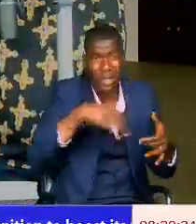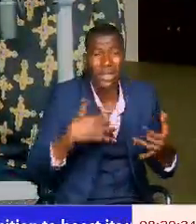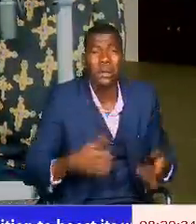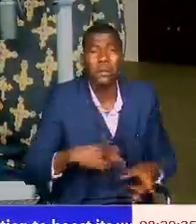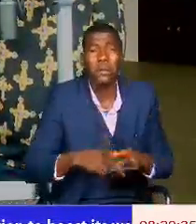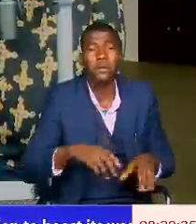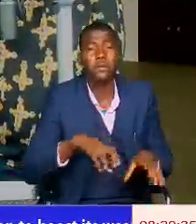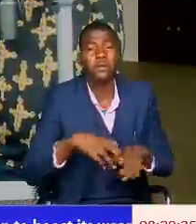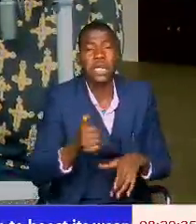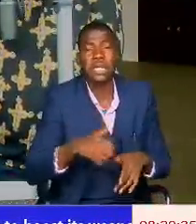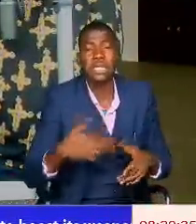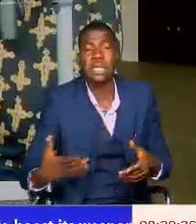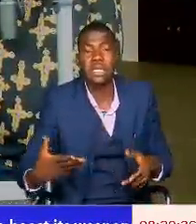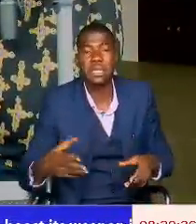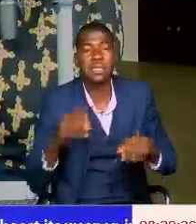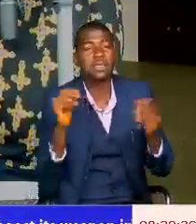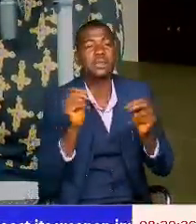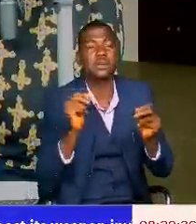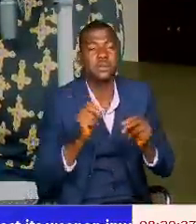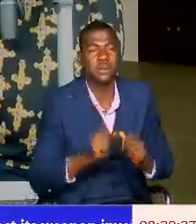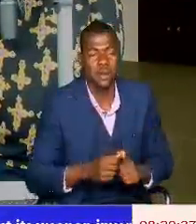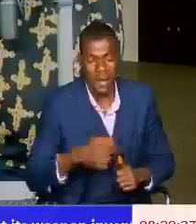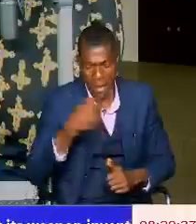supposed to do now only to frustrate small business people.